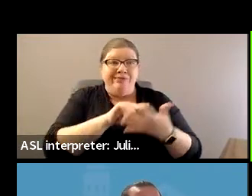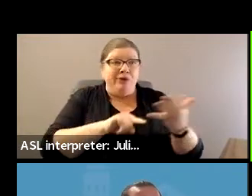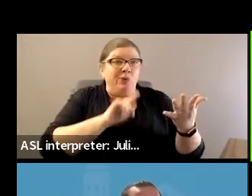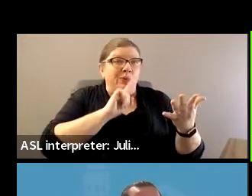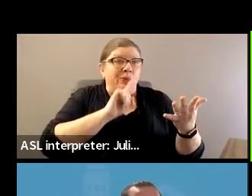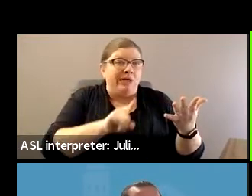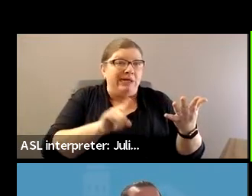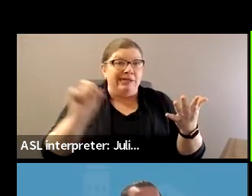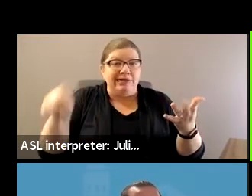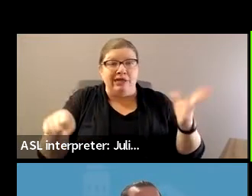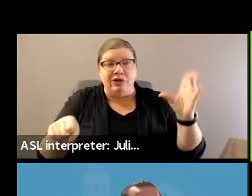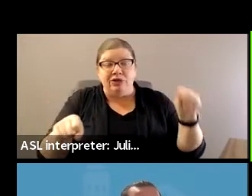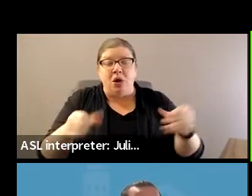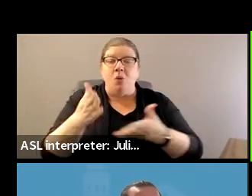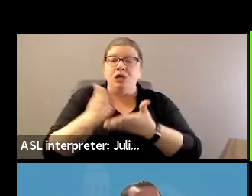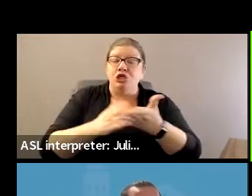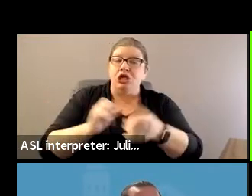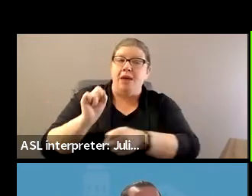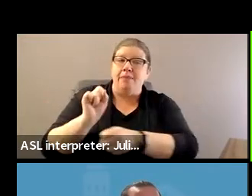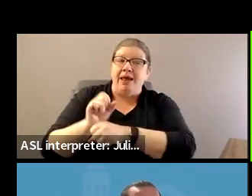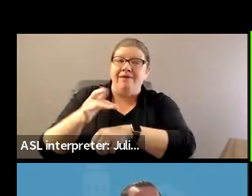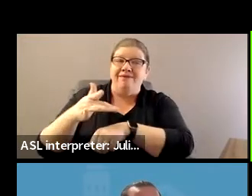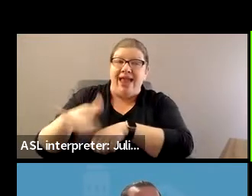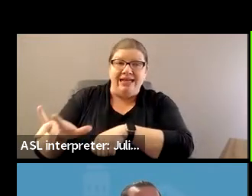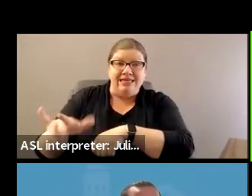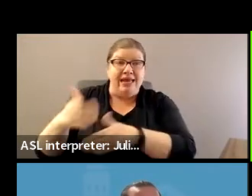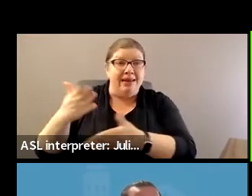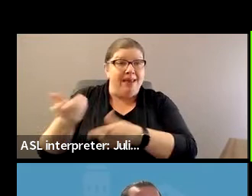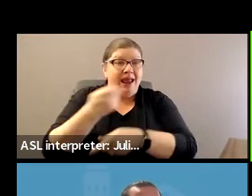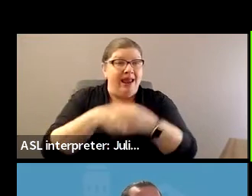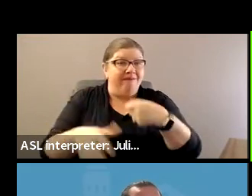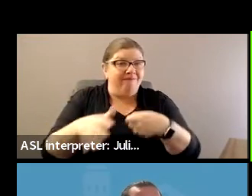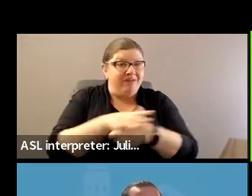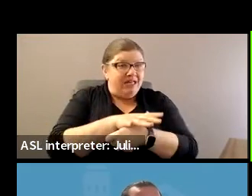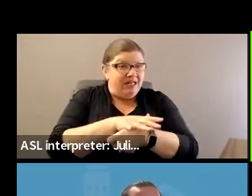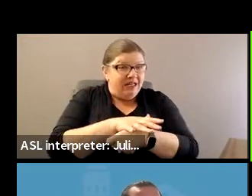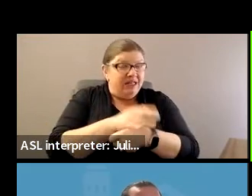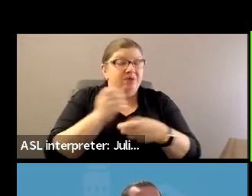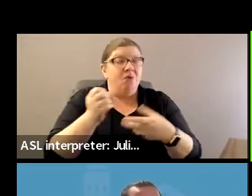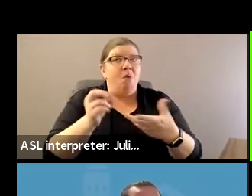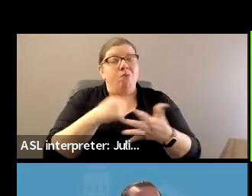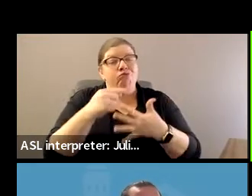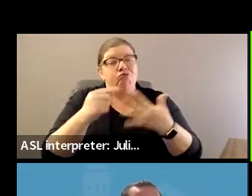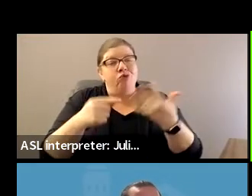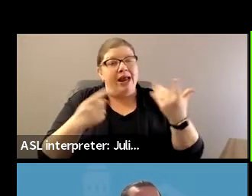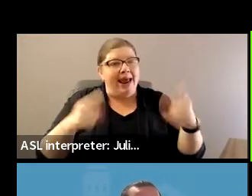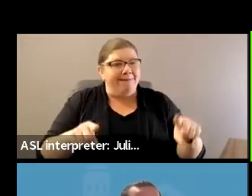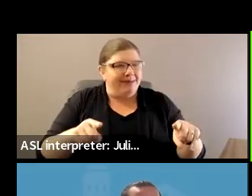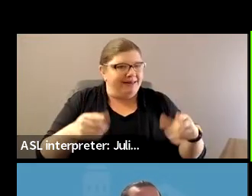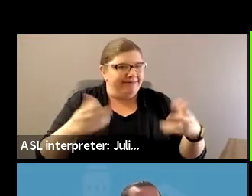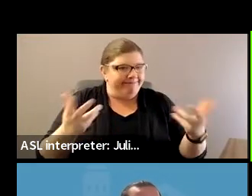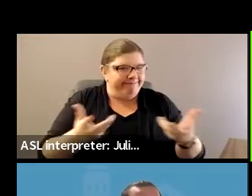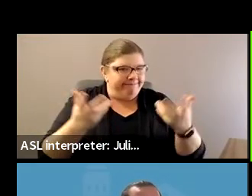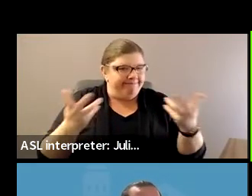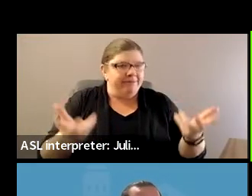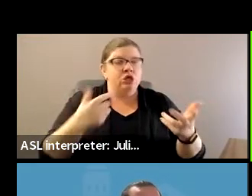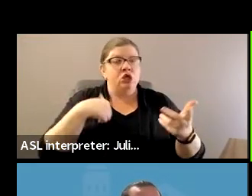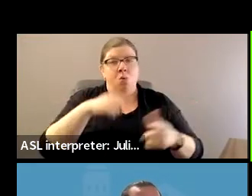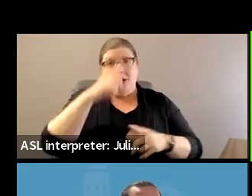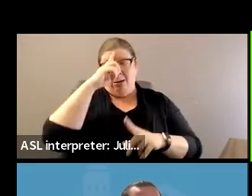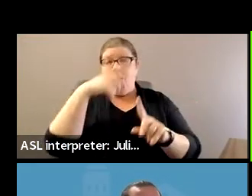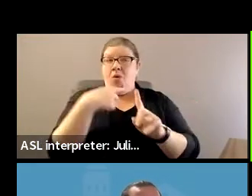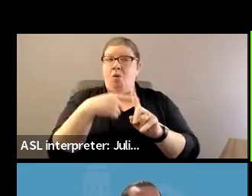We have some vacancies that may be filled, and those kinds of things that could be happening. So we're very hopeful